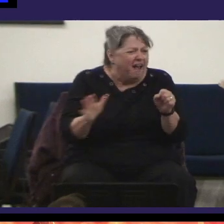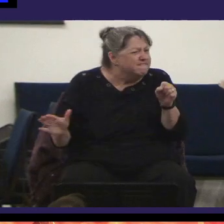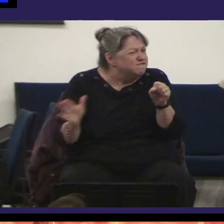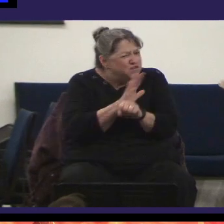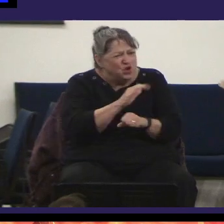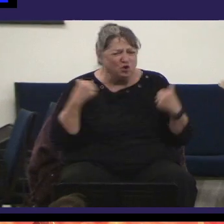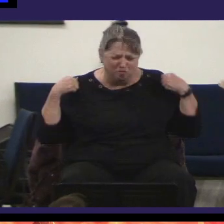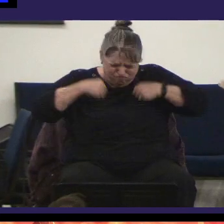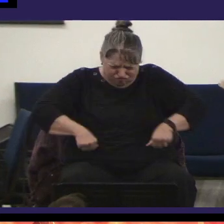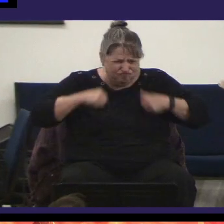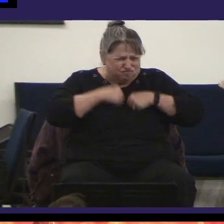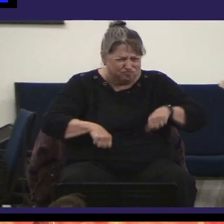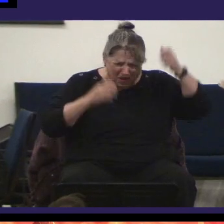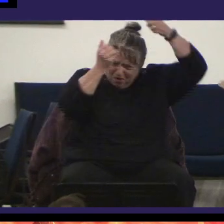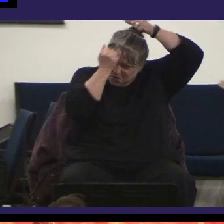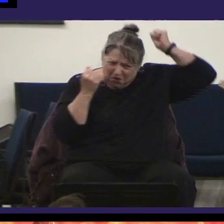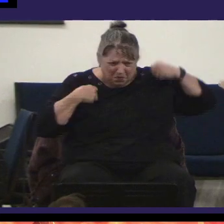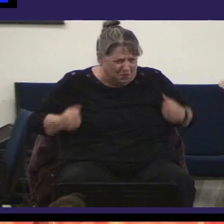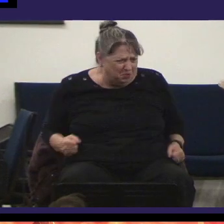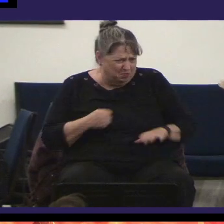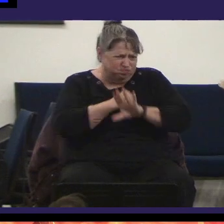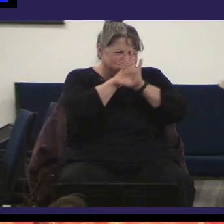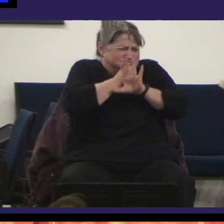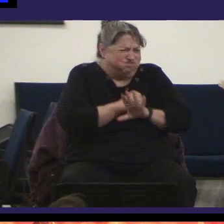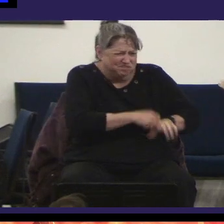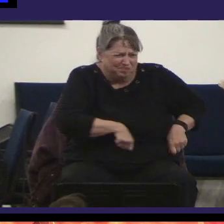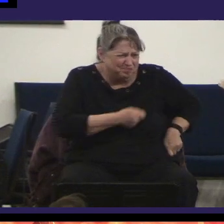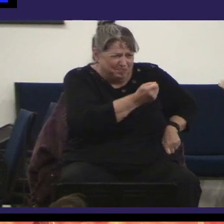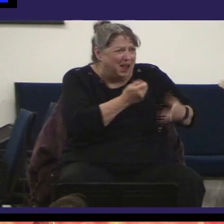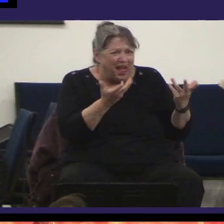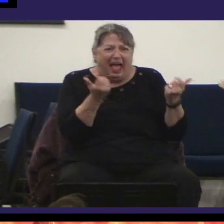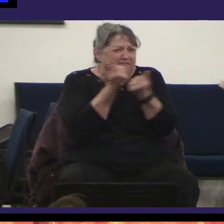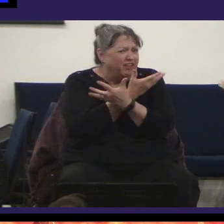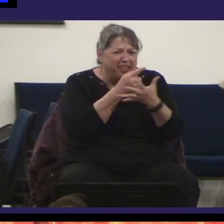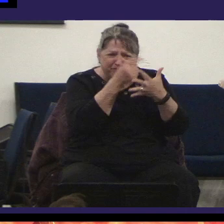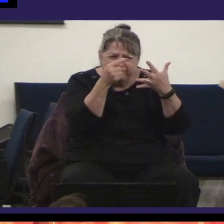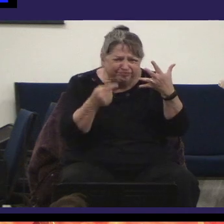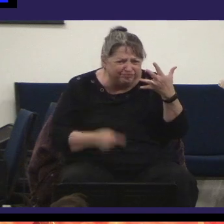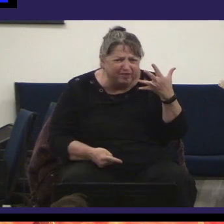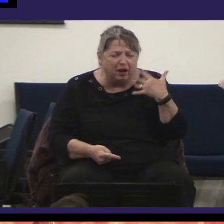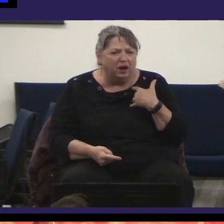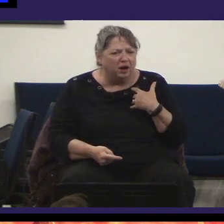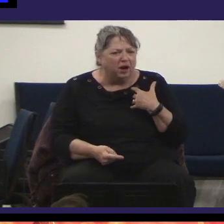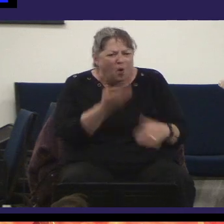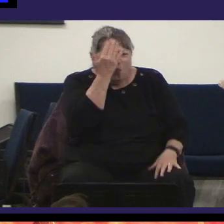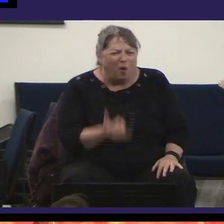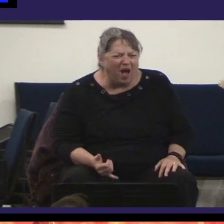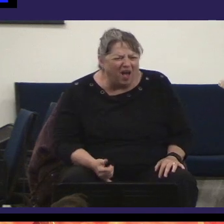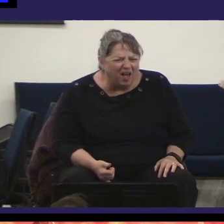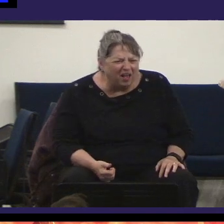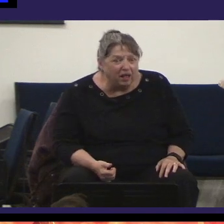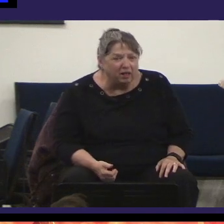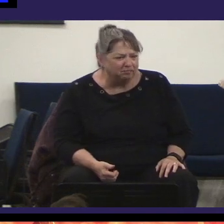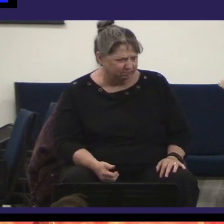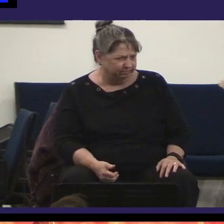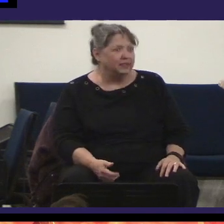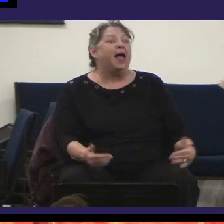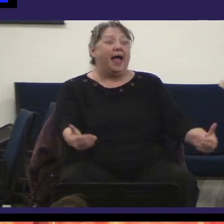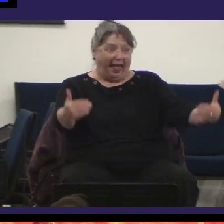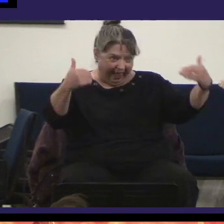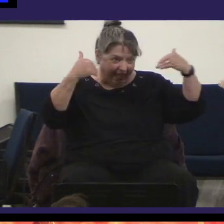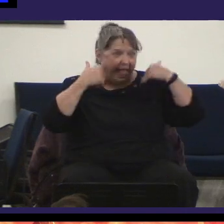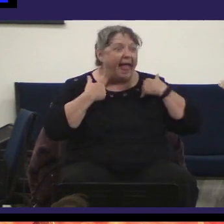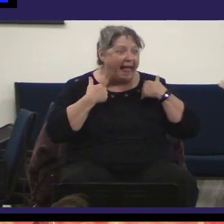put on the full armor of God. And he does it by describing the spiritual battle that is going on right now in